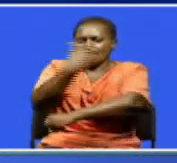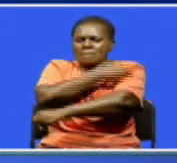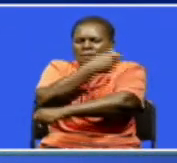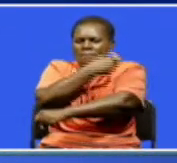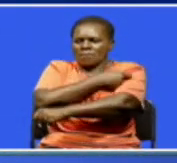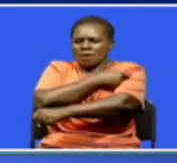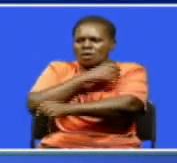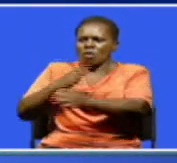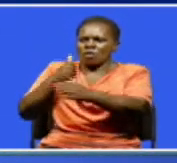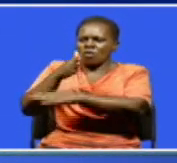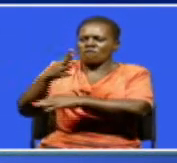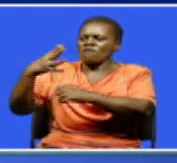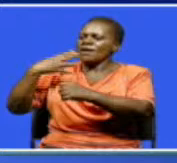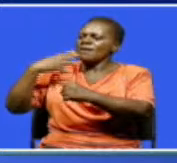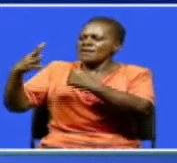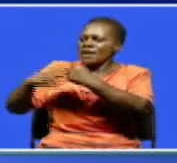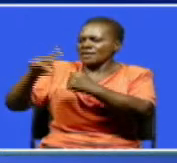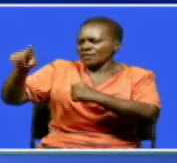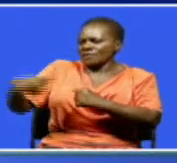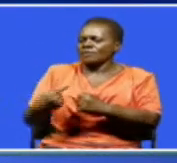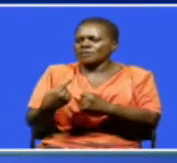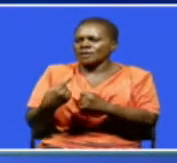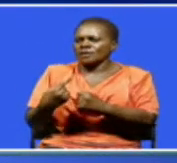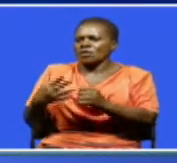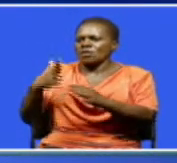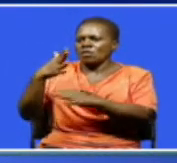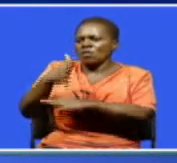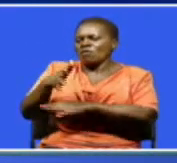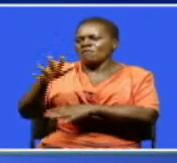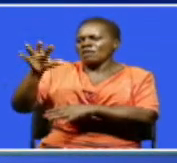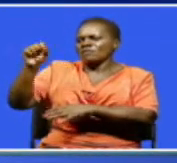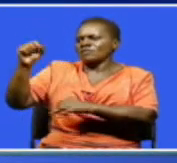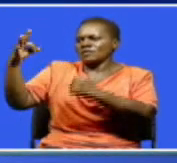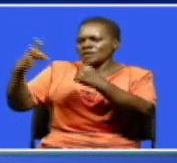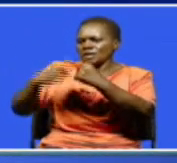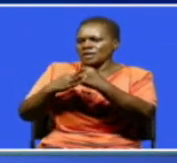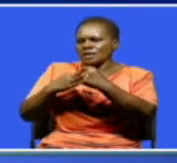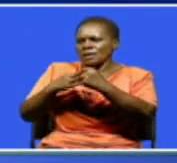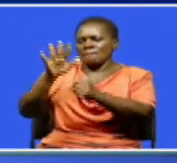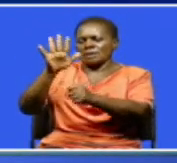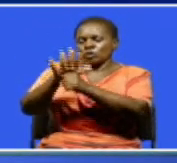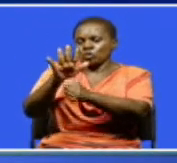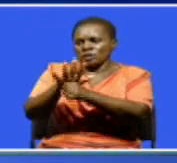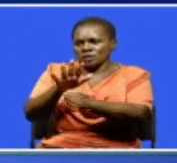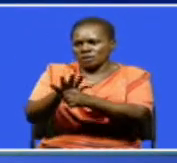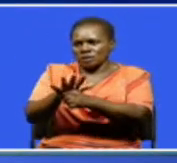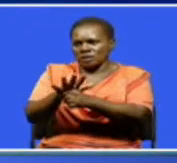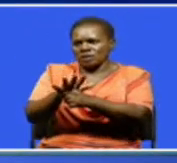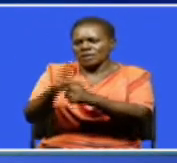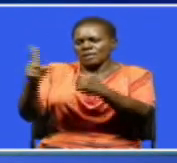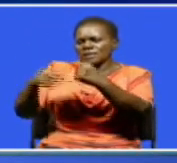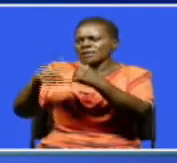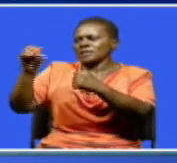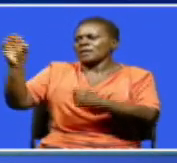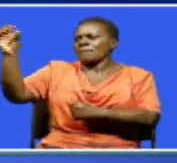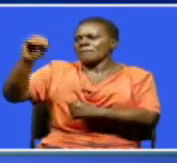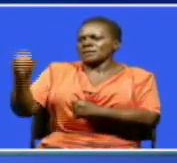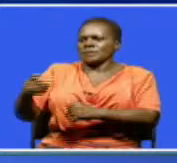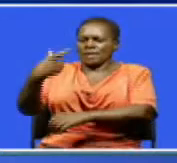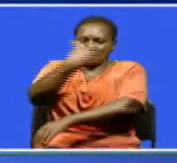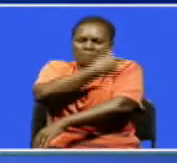vaccinated are over 900,000, with those over 58 years of age being the majority, almost 60% of